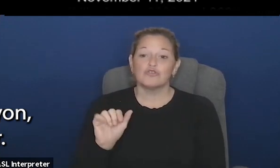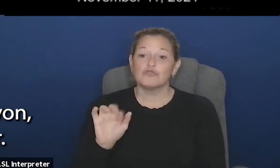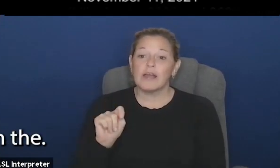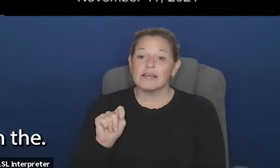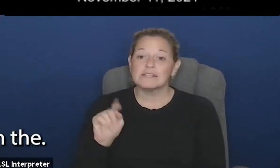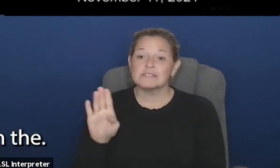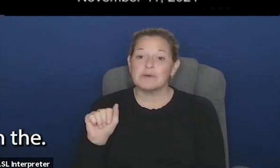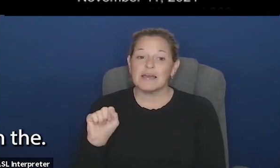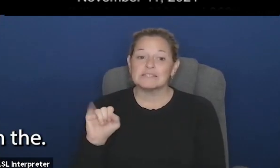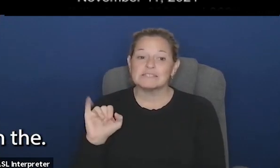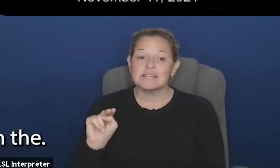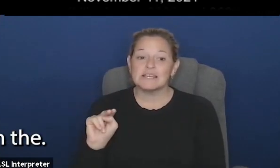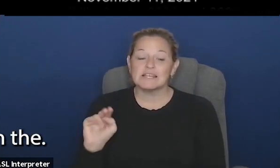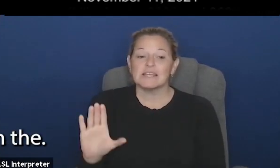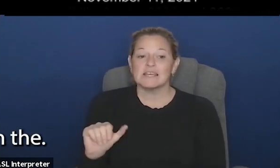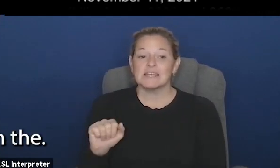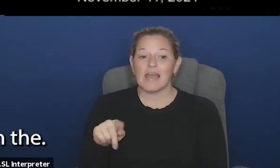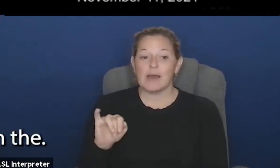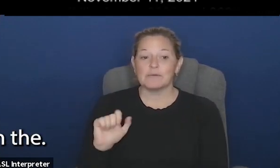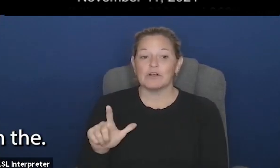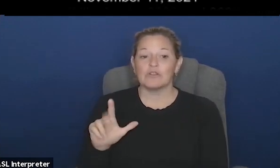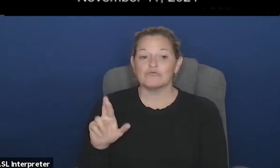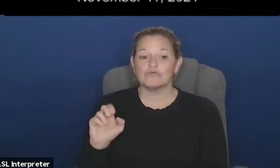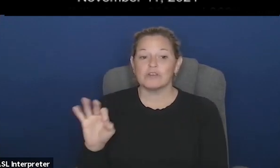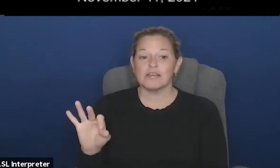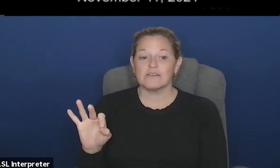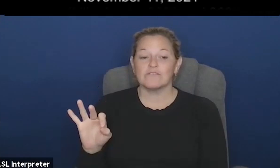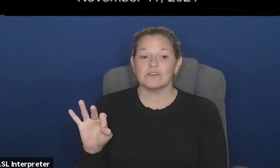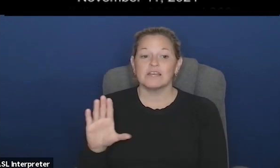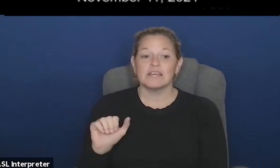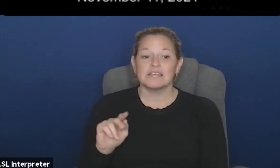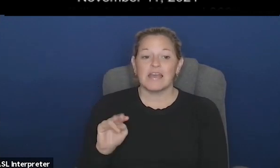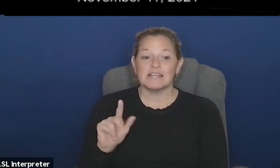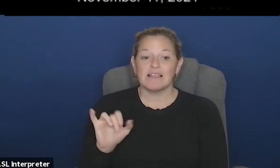Bridges, Mesa Verde, Chaco Canyon, Bandelier, and El Mapai.